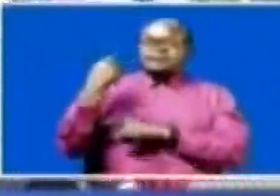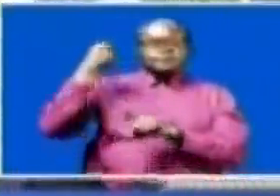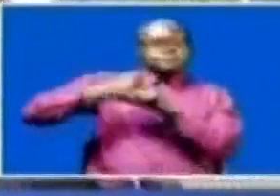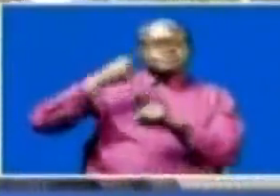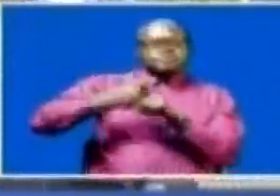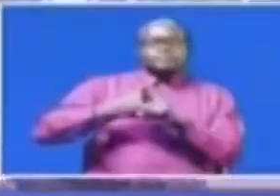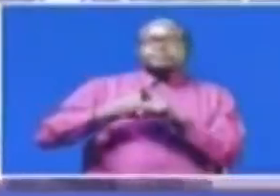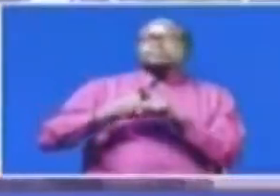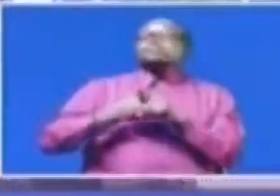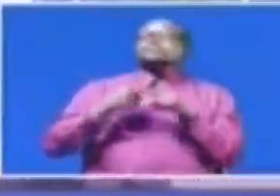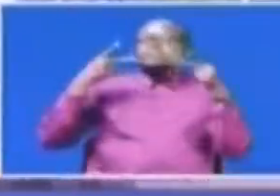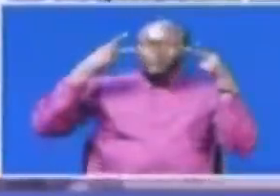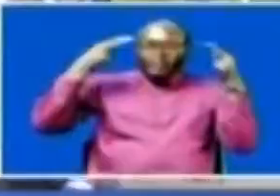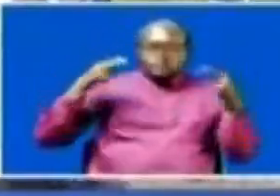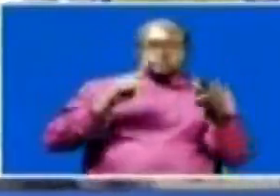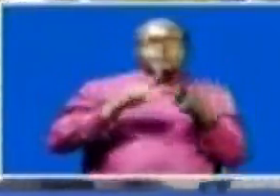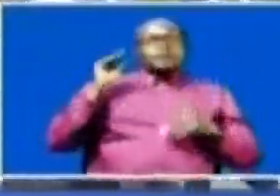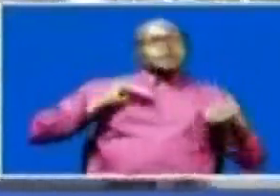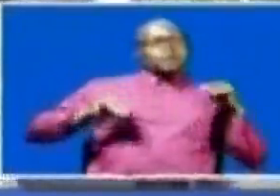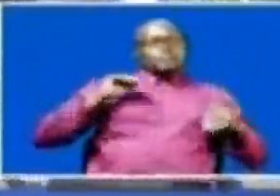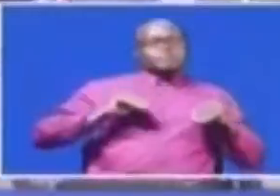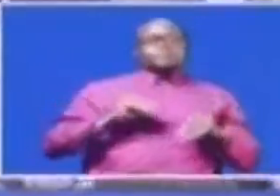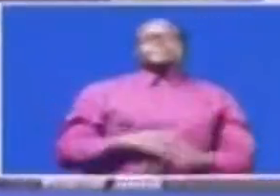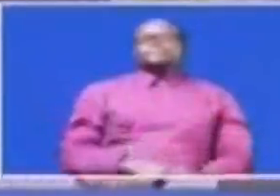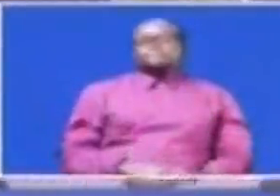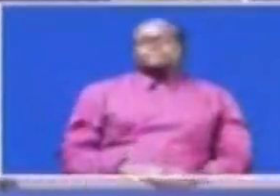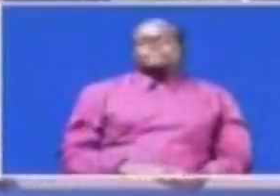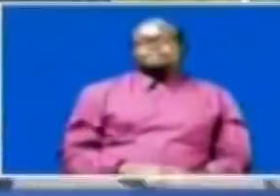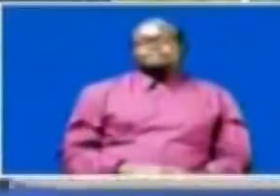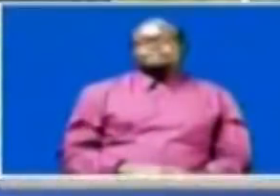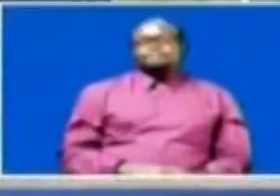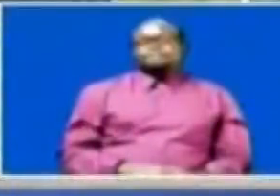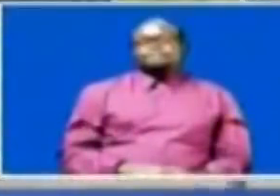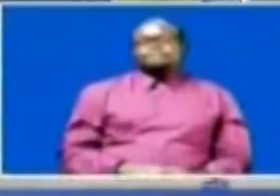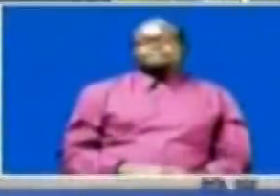against terrorism and graft. Duncan Haimba, KTN News, State House.